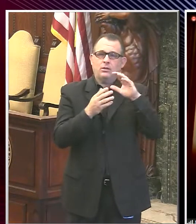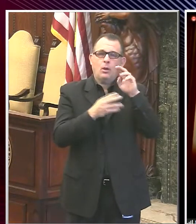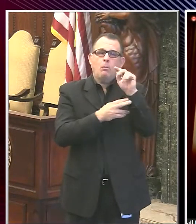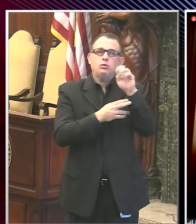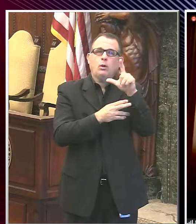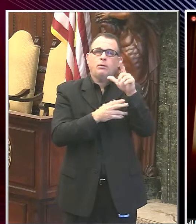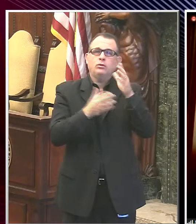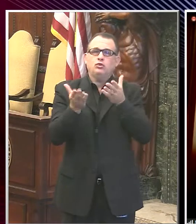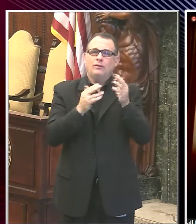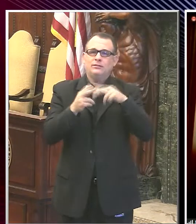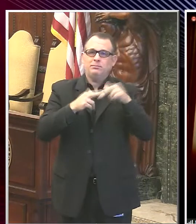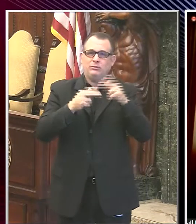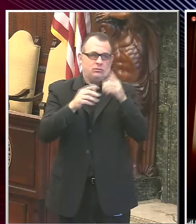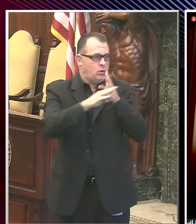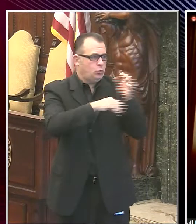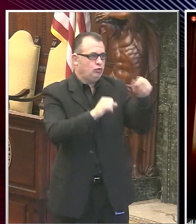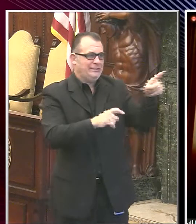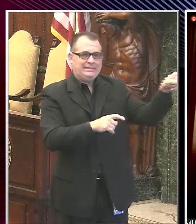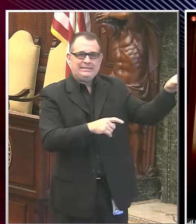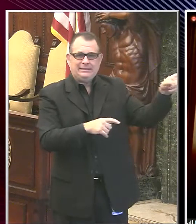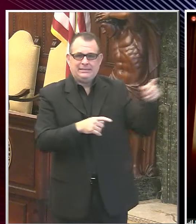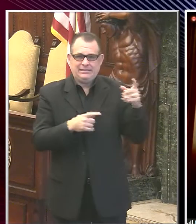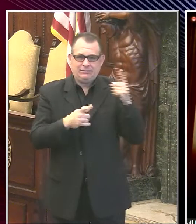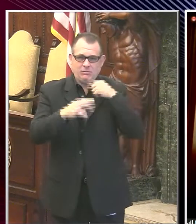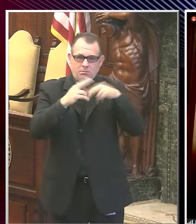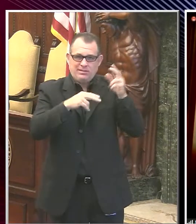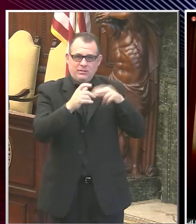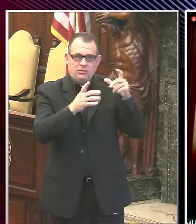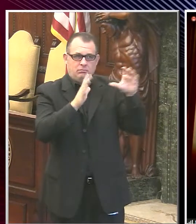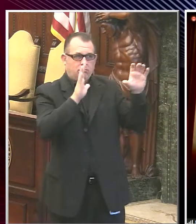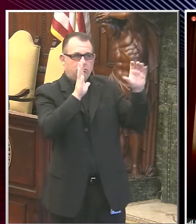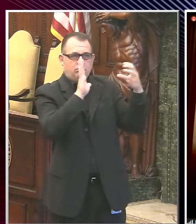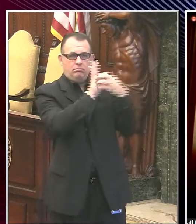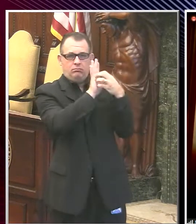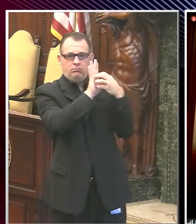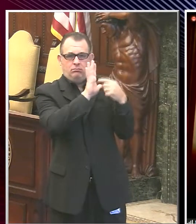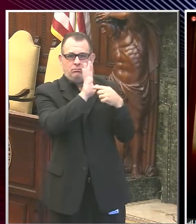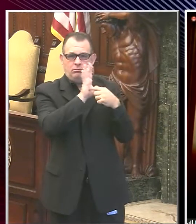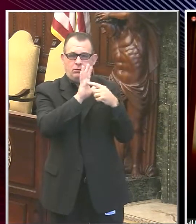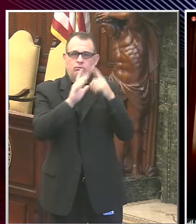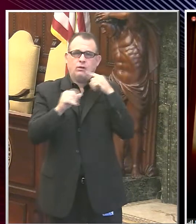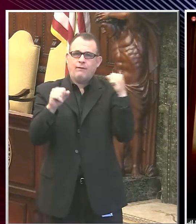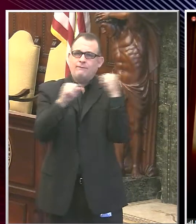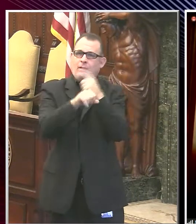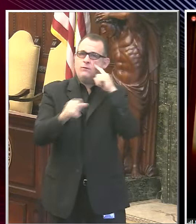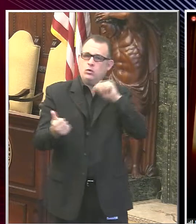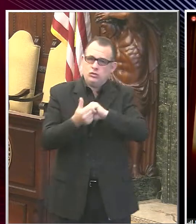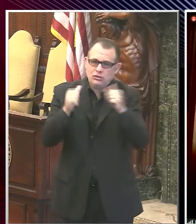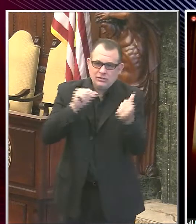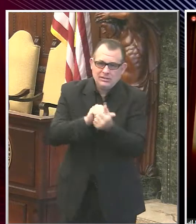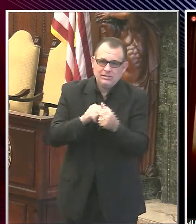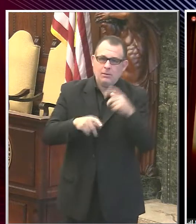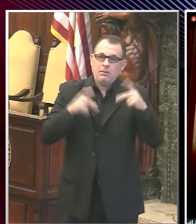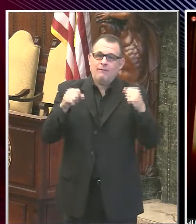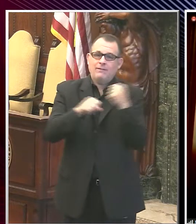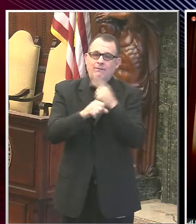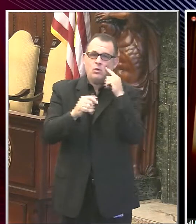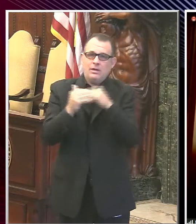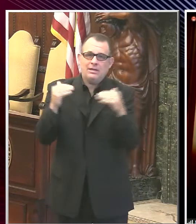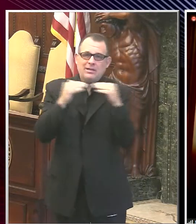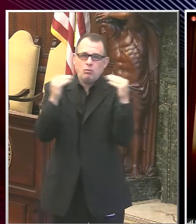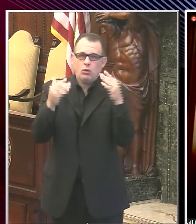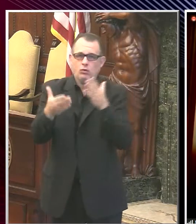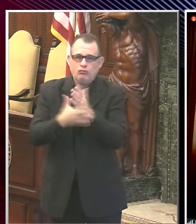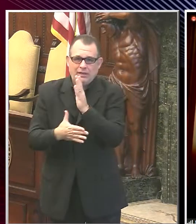strong, brave, and selfless individuals who fight for change. Now, these powerful images of people fighting for equal rights and justice will greet